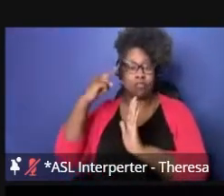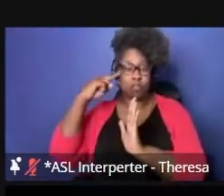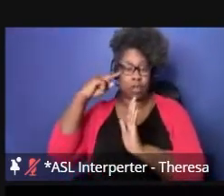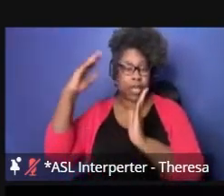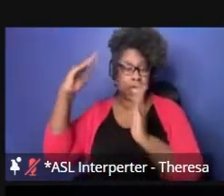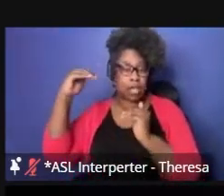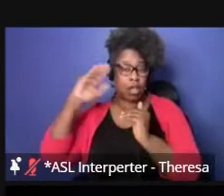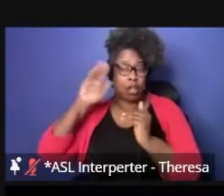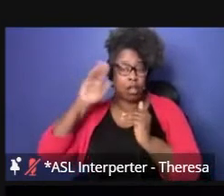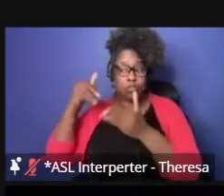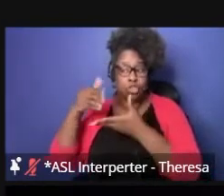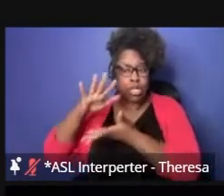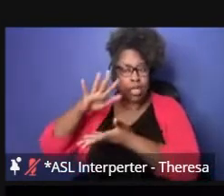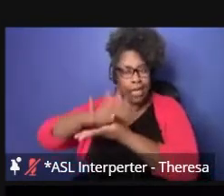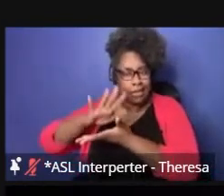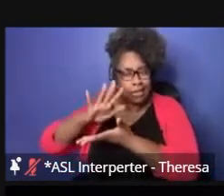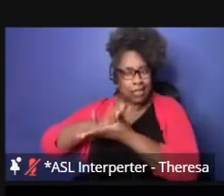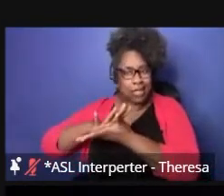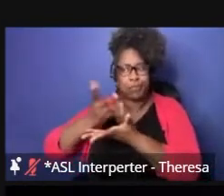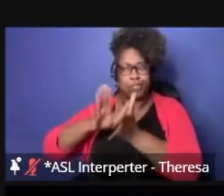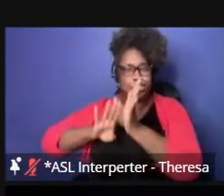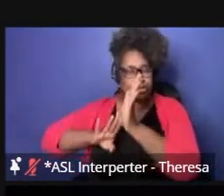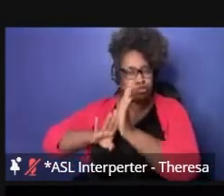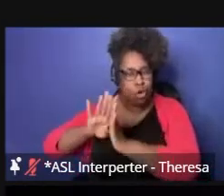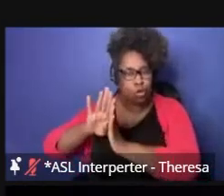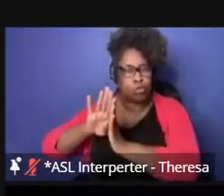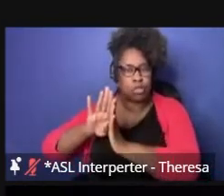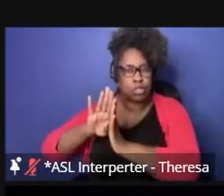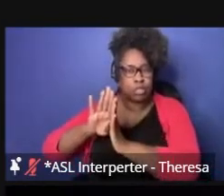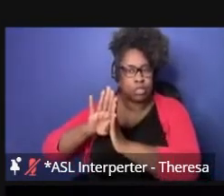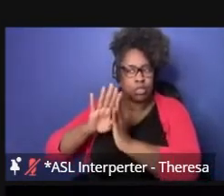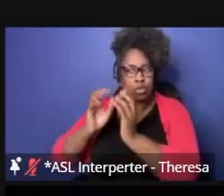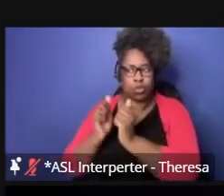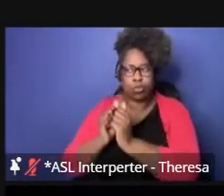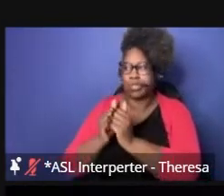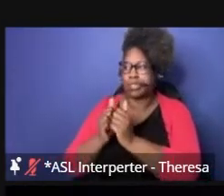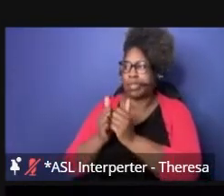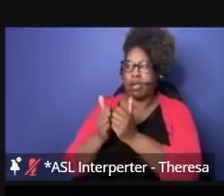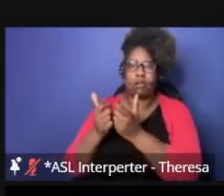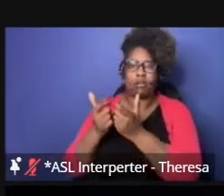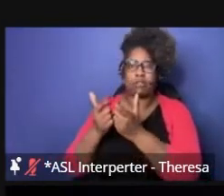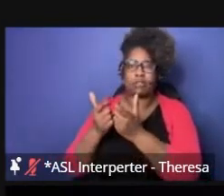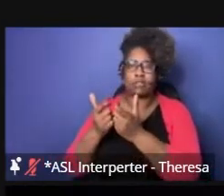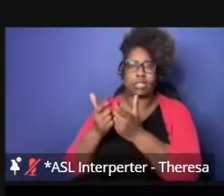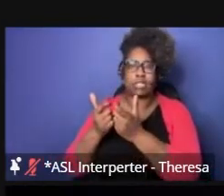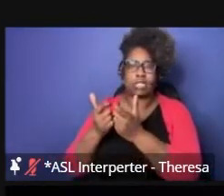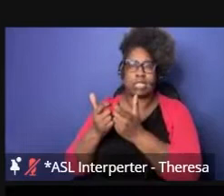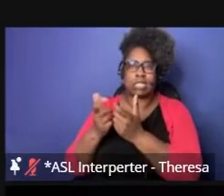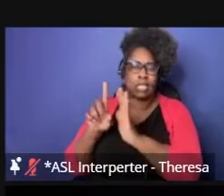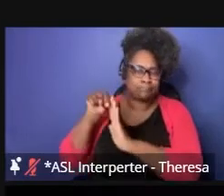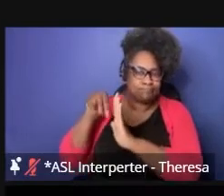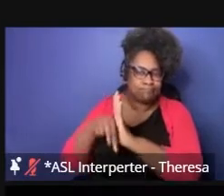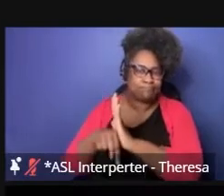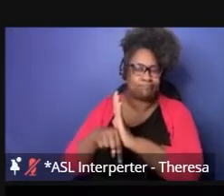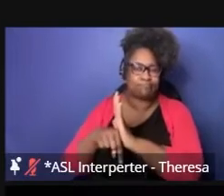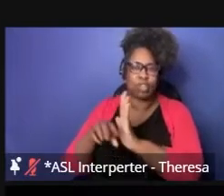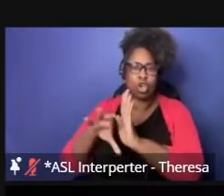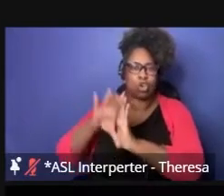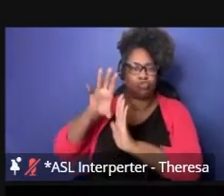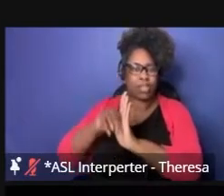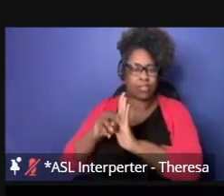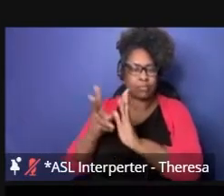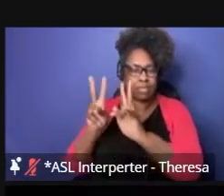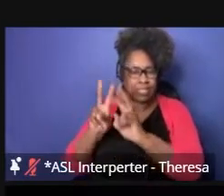academic status and growth using these large-scale curriculum agnostic assessments that don't seem